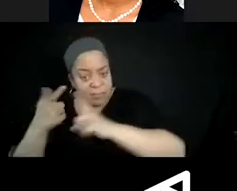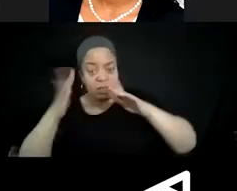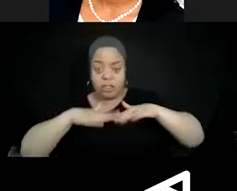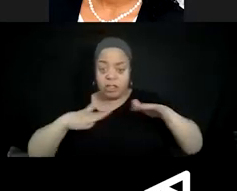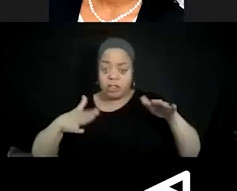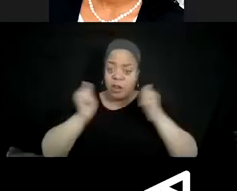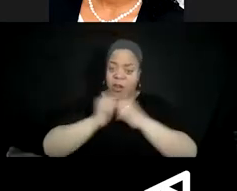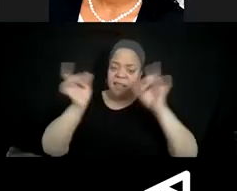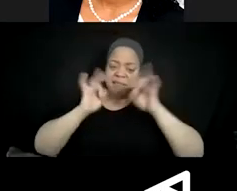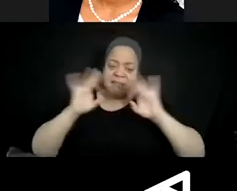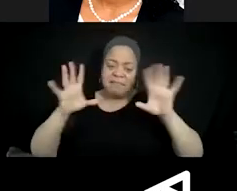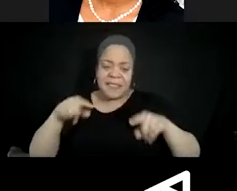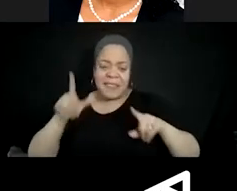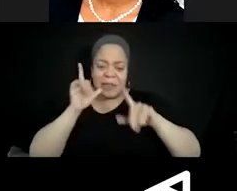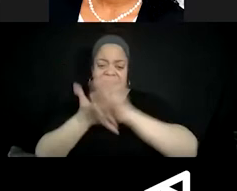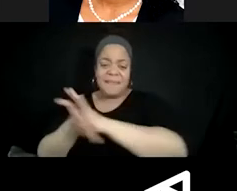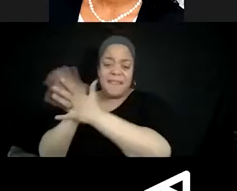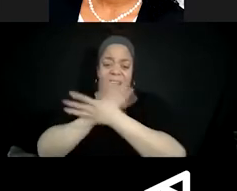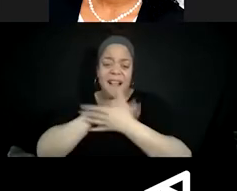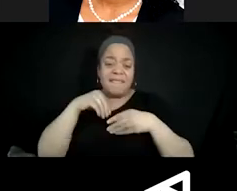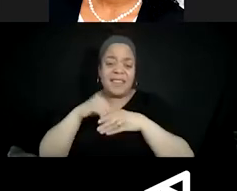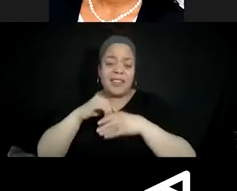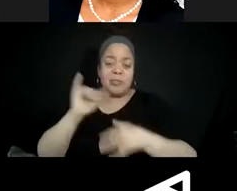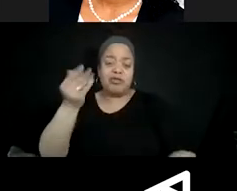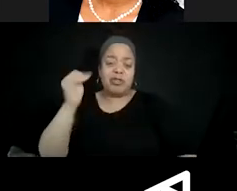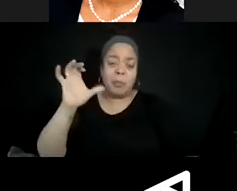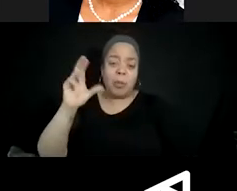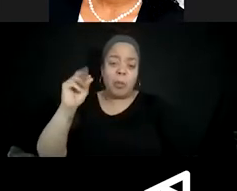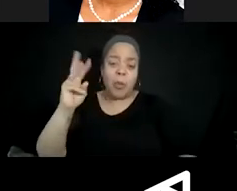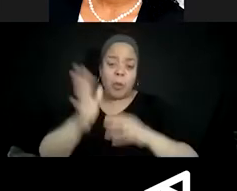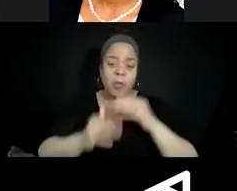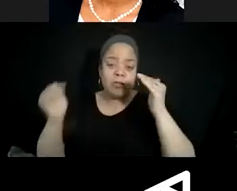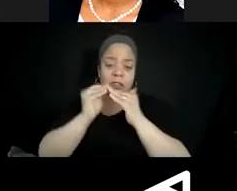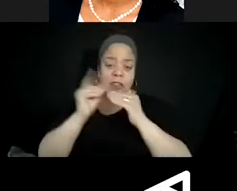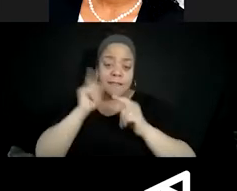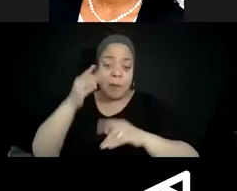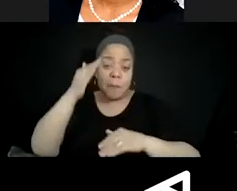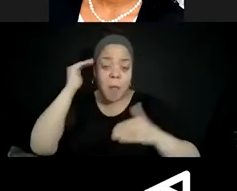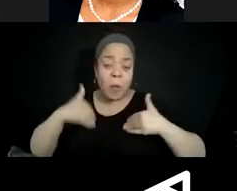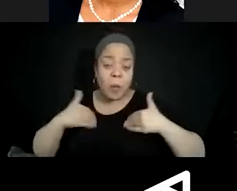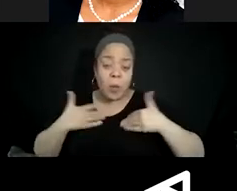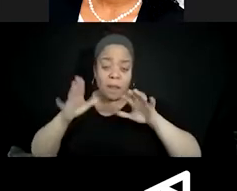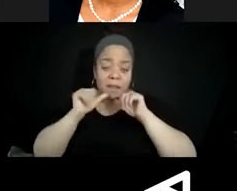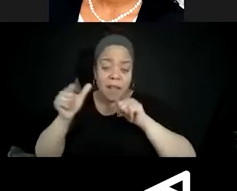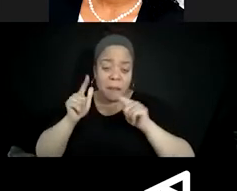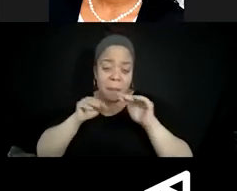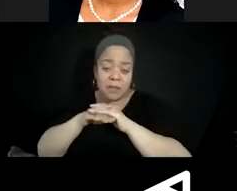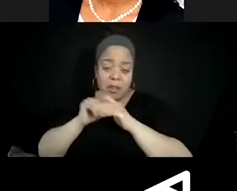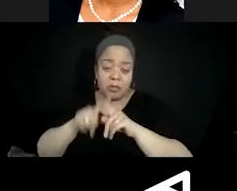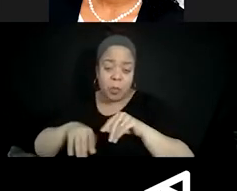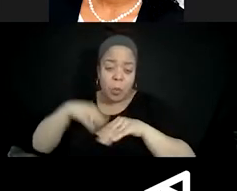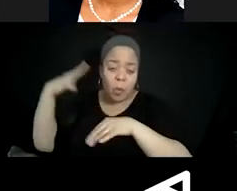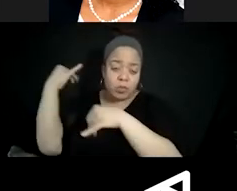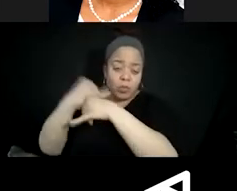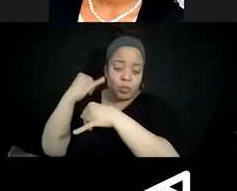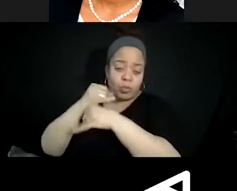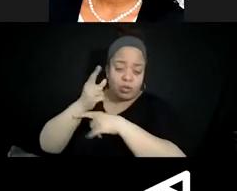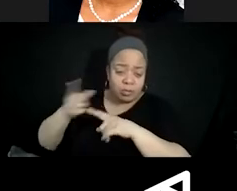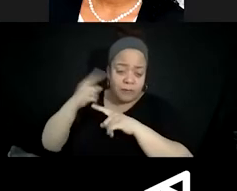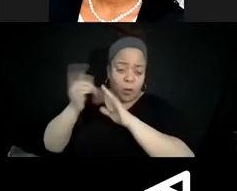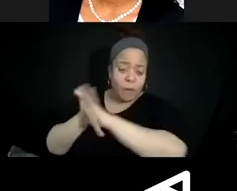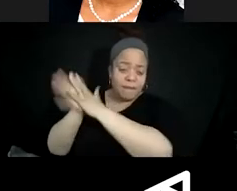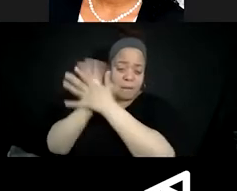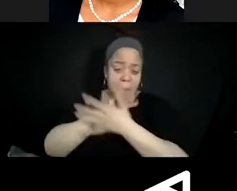youth, denying them access to white institutions of reform, rooted in the belief that Black youth were undeserving subjects of the